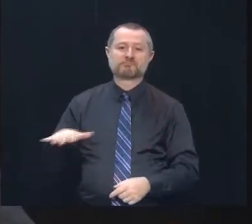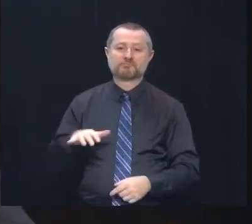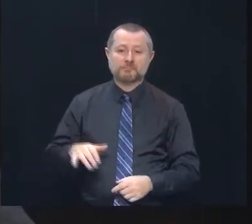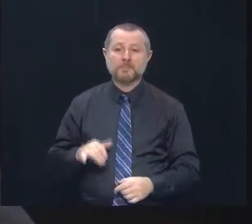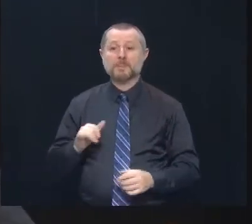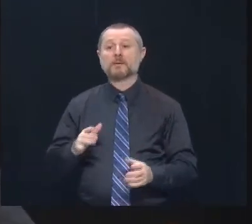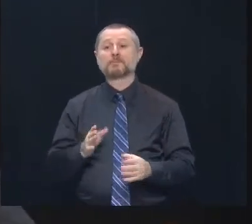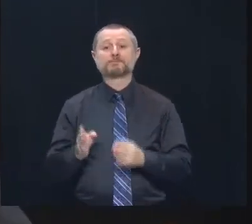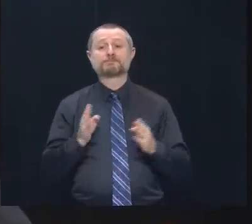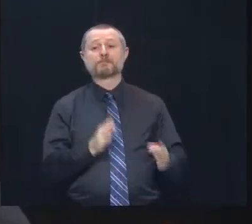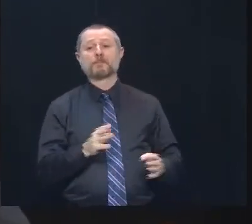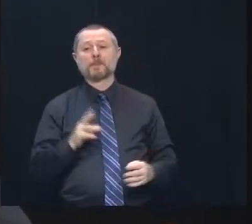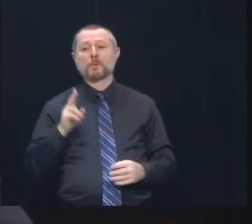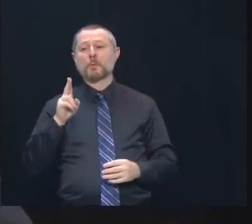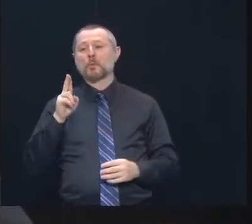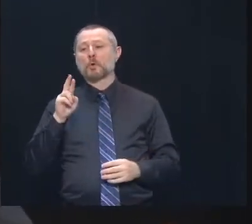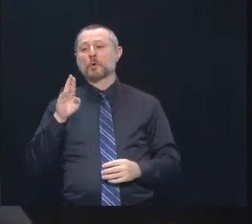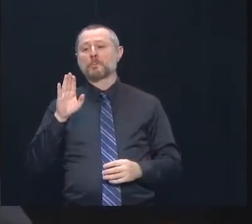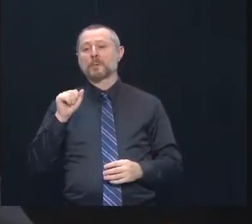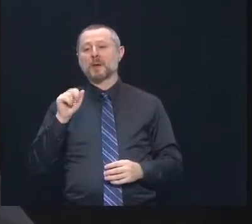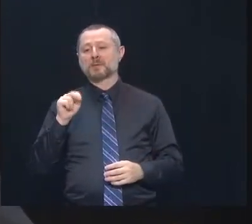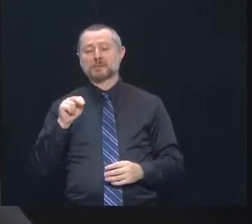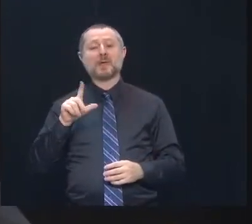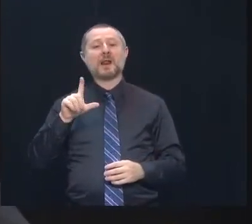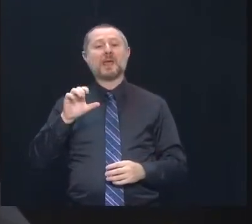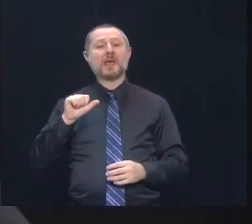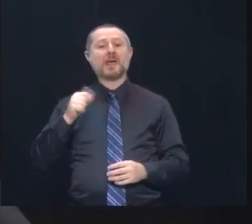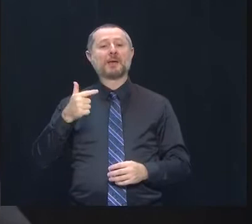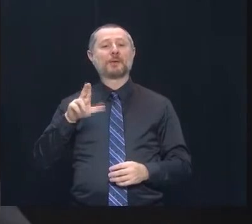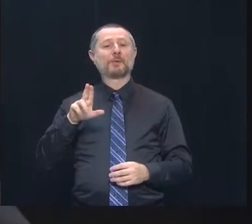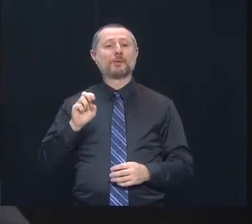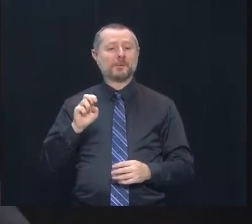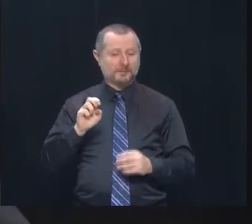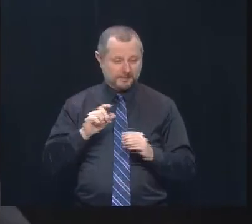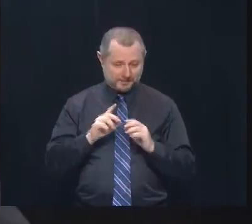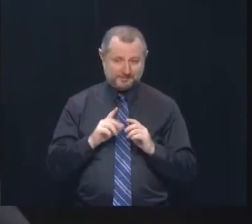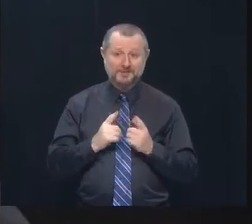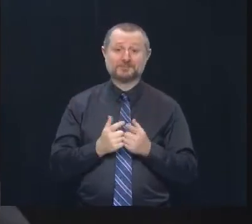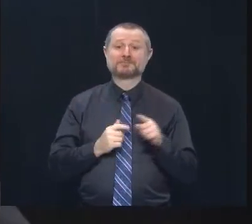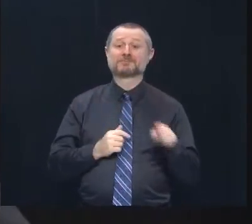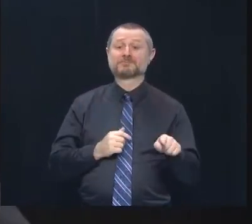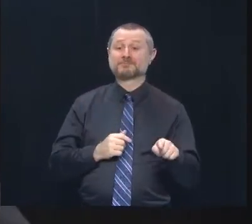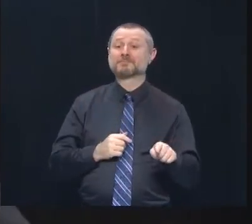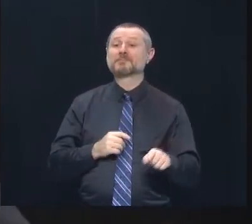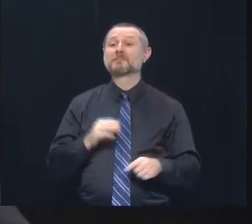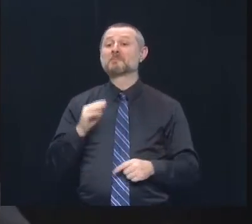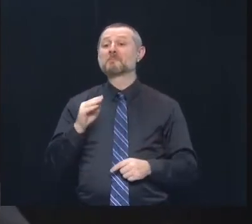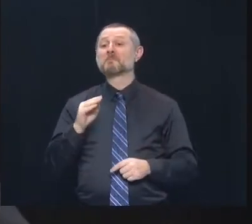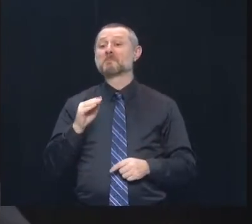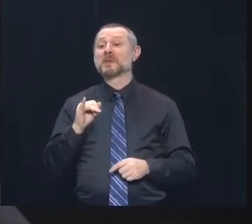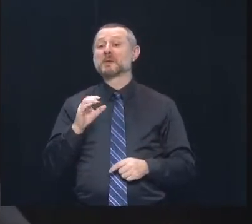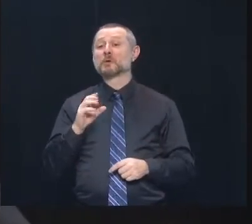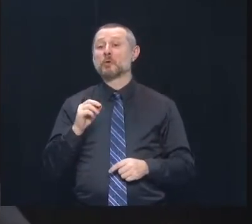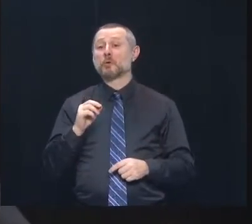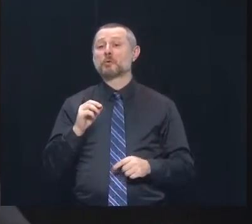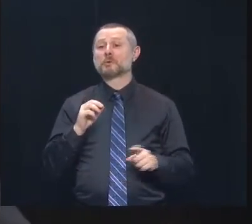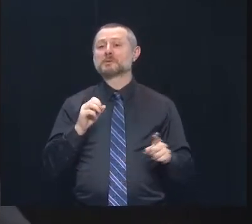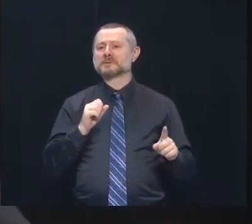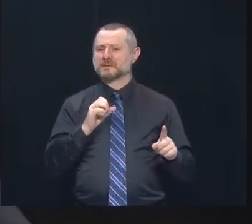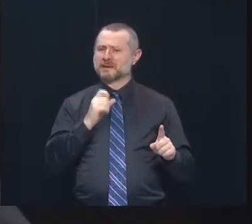Mayor Mark Morial. The current administration's plan is thoughtless, careless, and needs to be taken back to the drawing